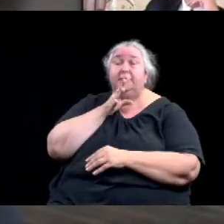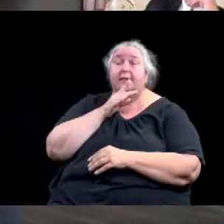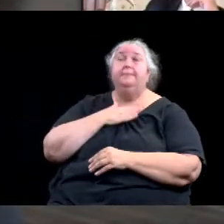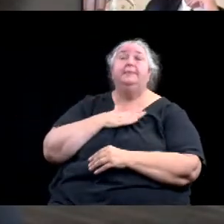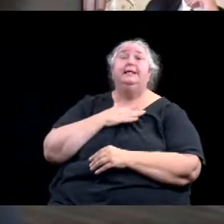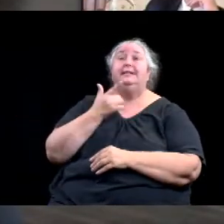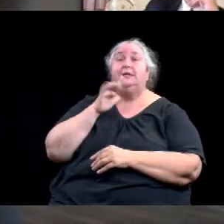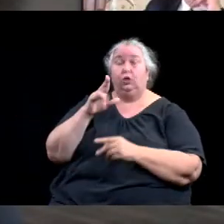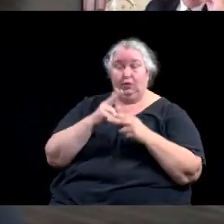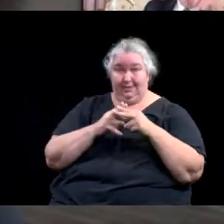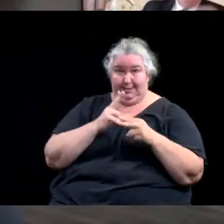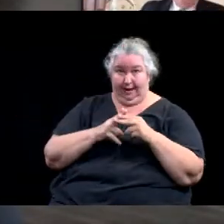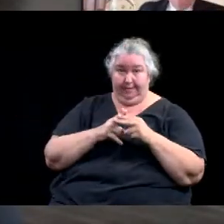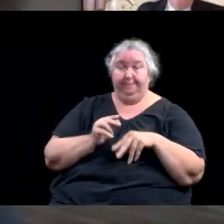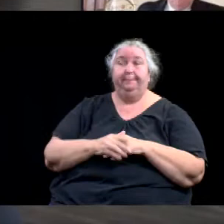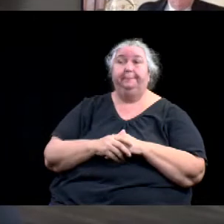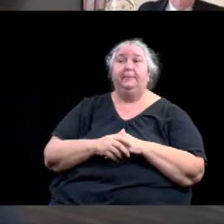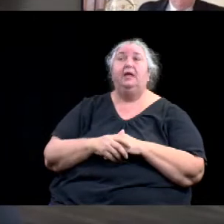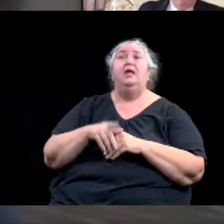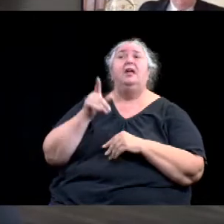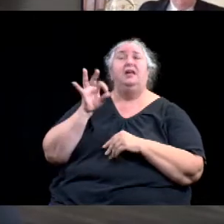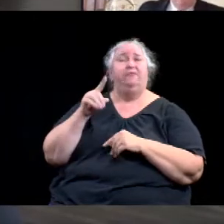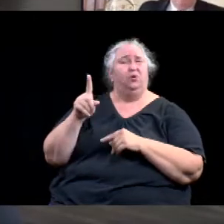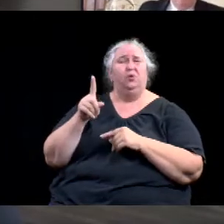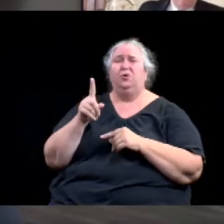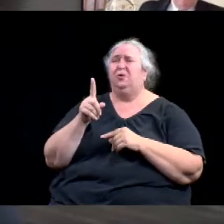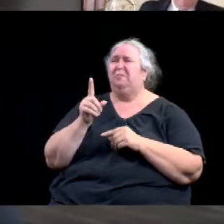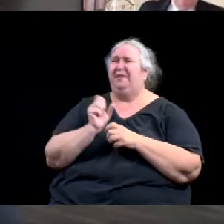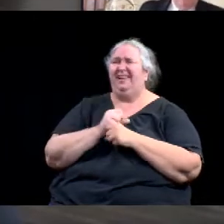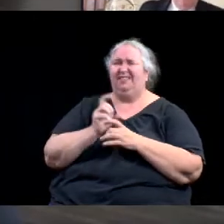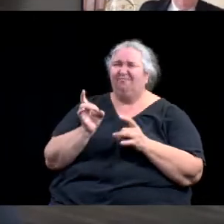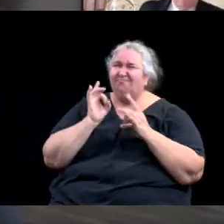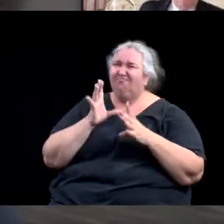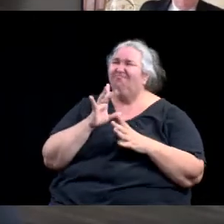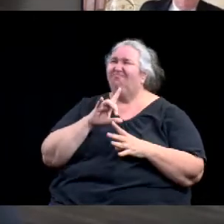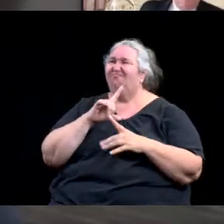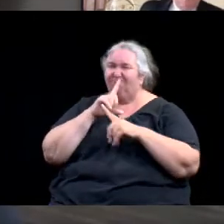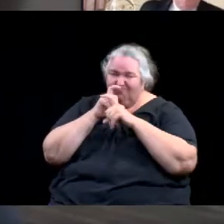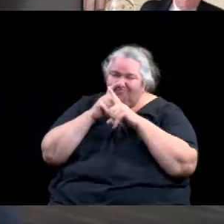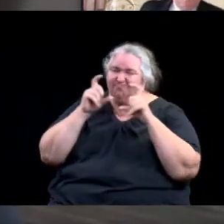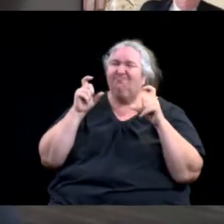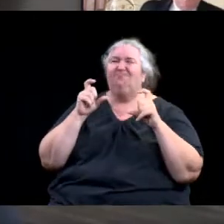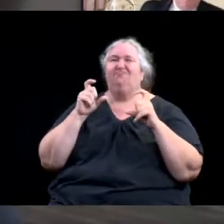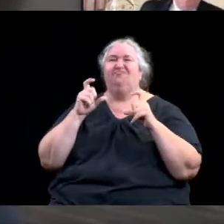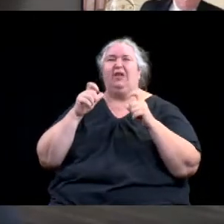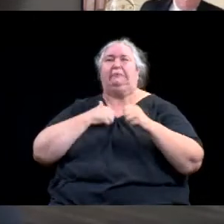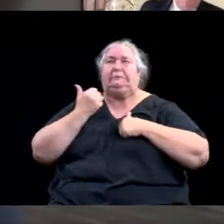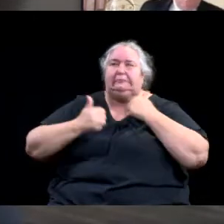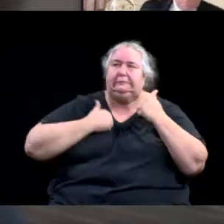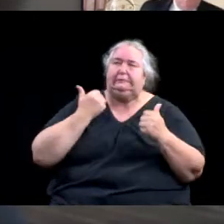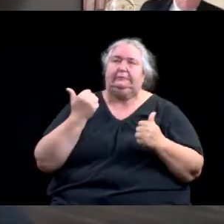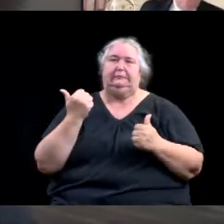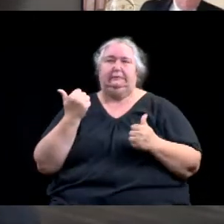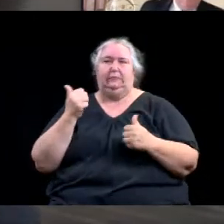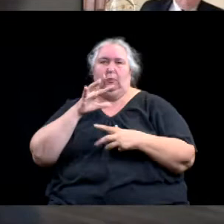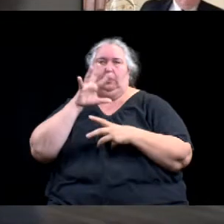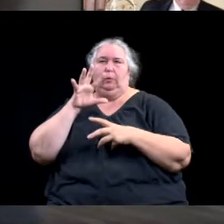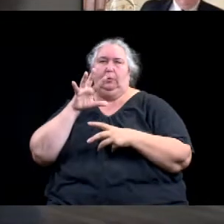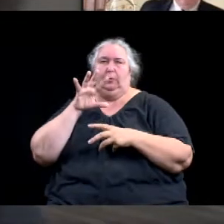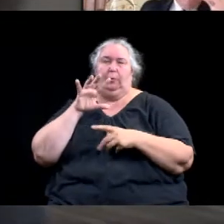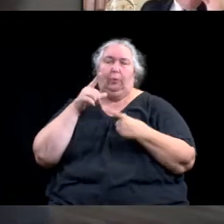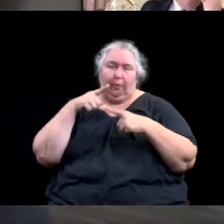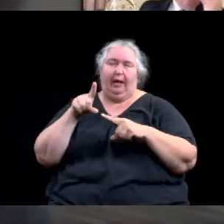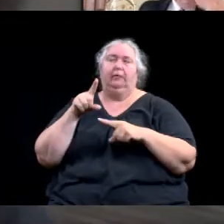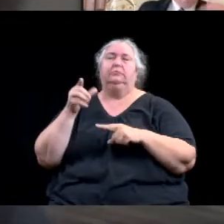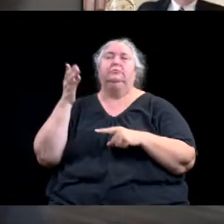becomes boisterous while addressing the city council shall be removed if directed by the presiding officer. And now please join us for the Pledge of Allegiance.